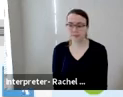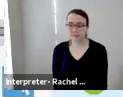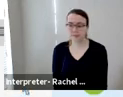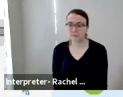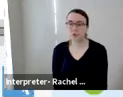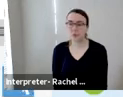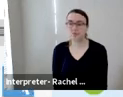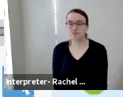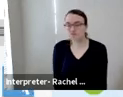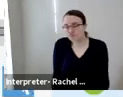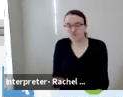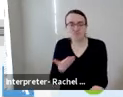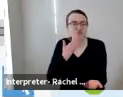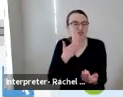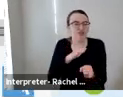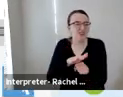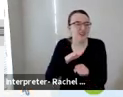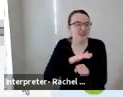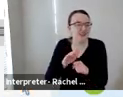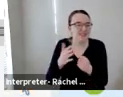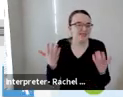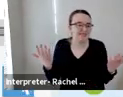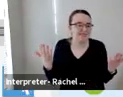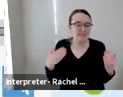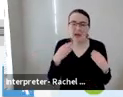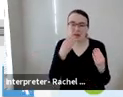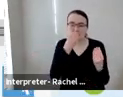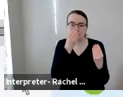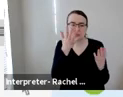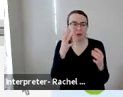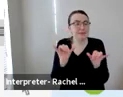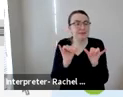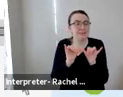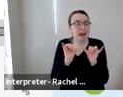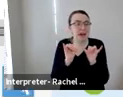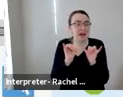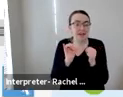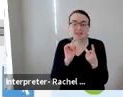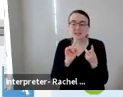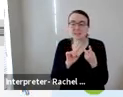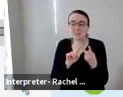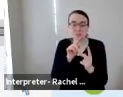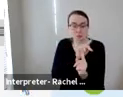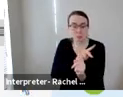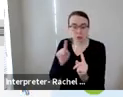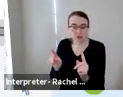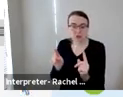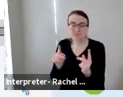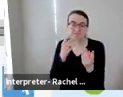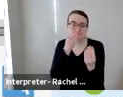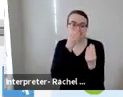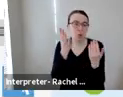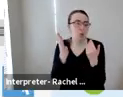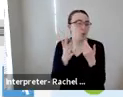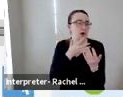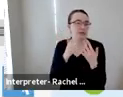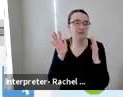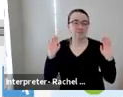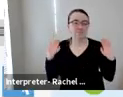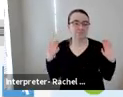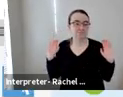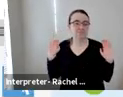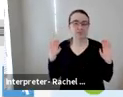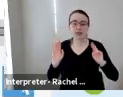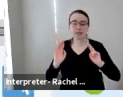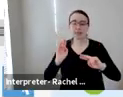Good enough, right? And I don't care about size here. I don't care about proportions, whatever works. I'm just trying to